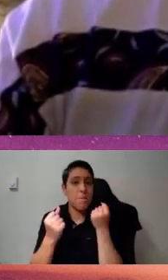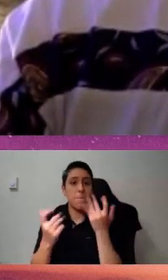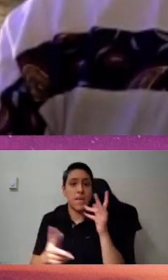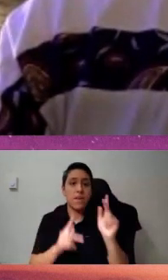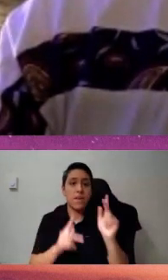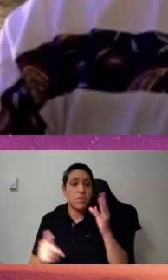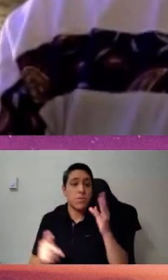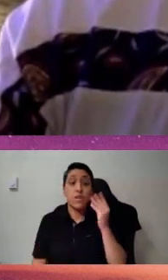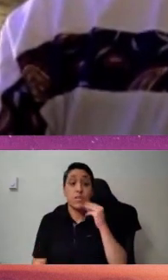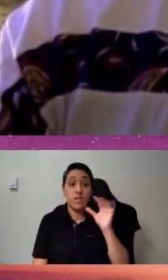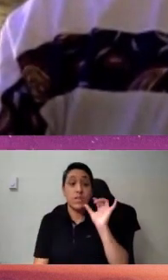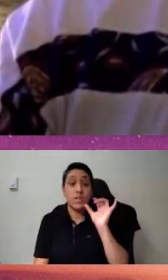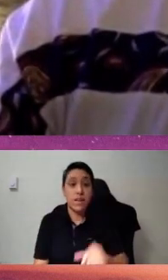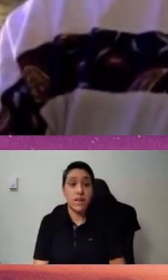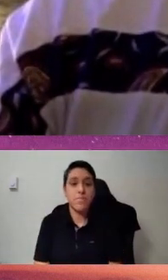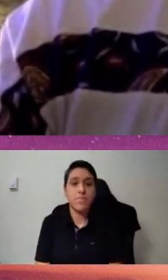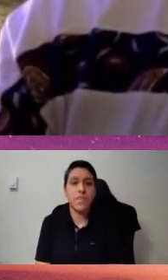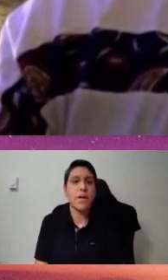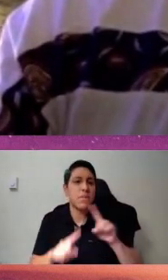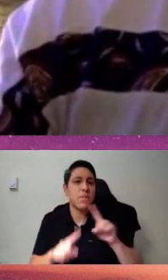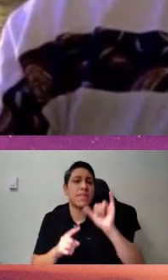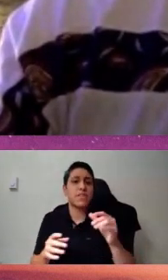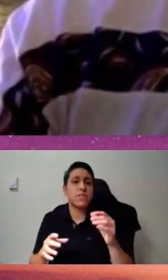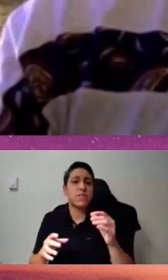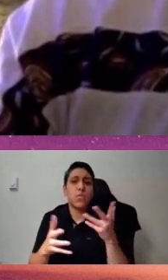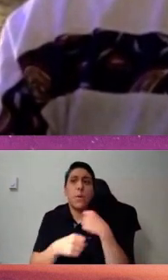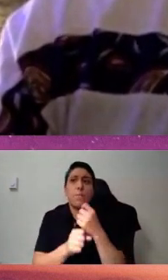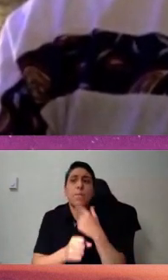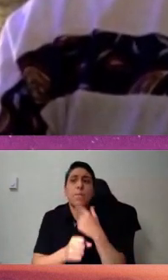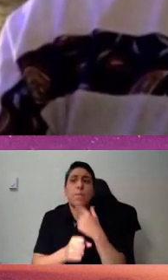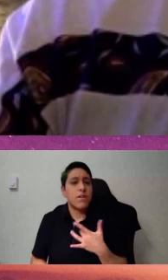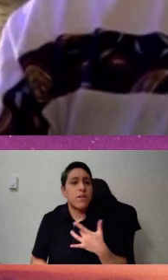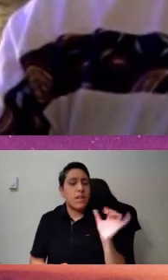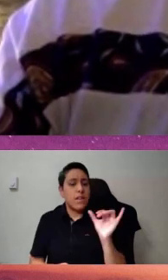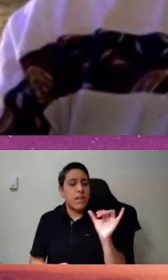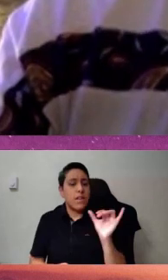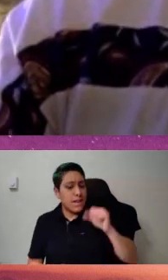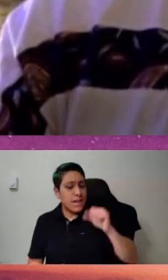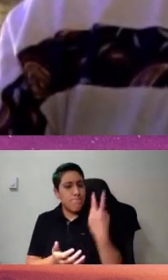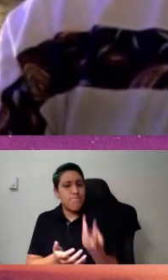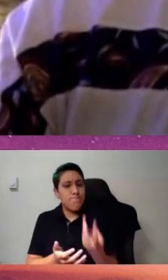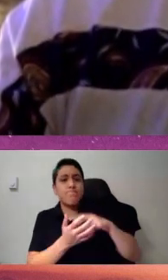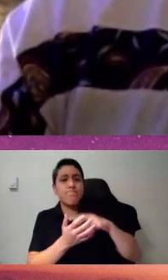But that's what really radicalized me at a very young age, amongst many other things.